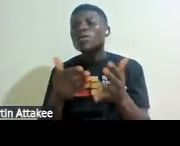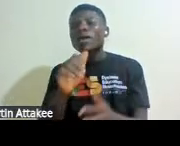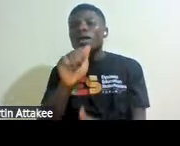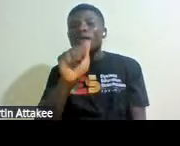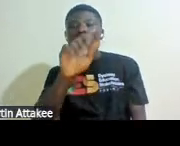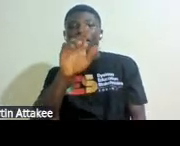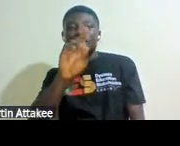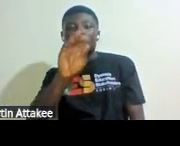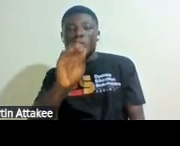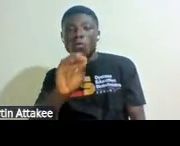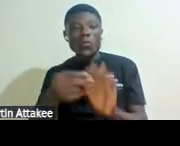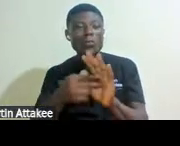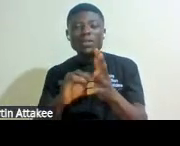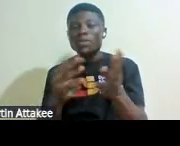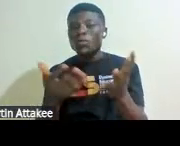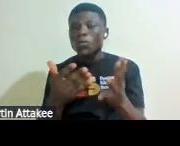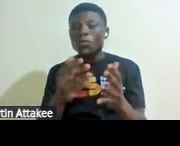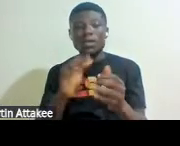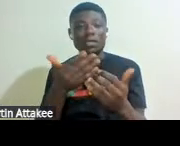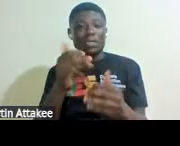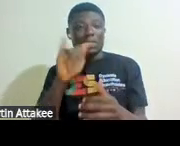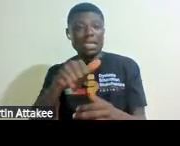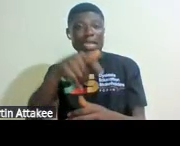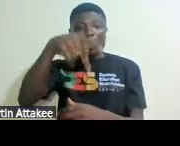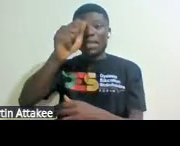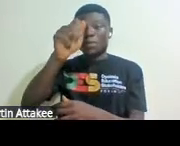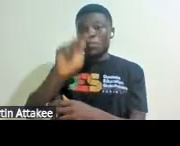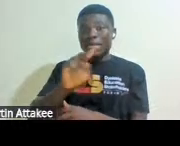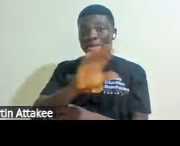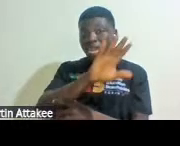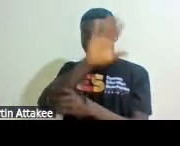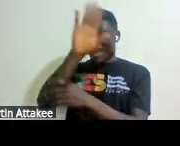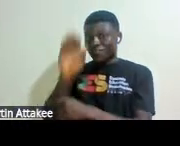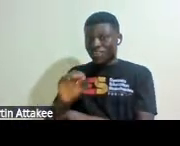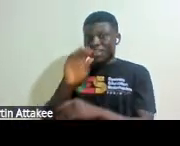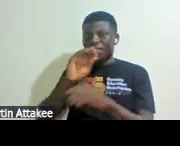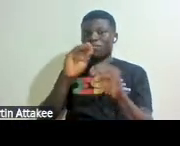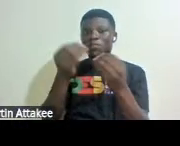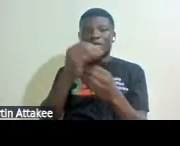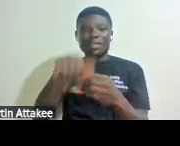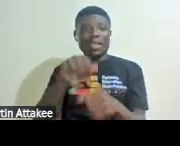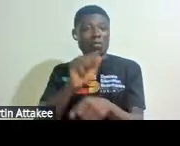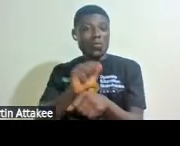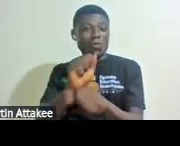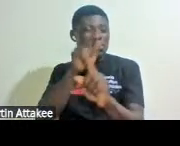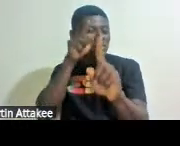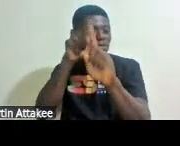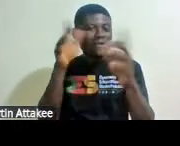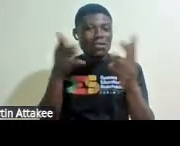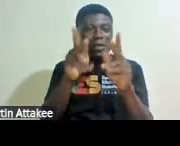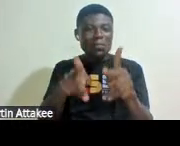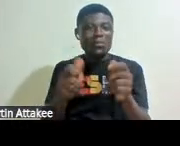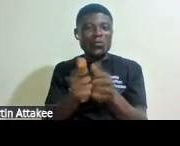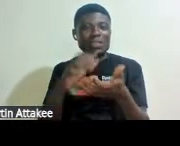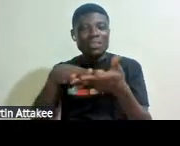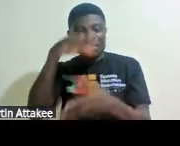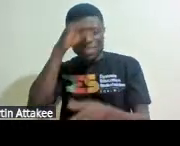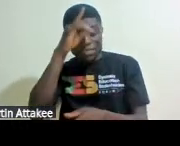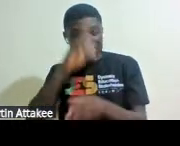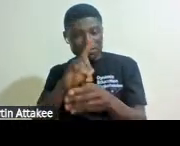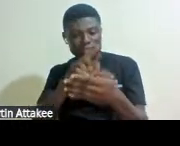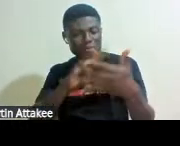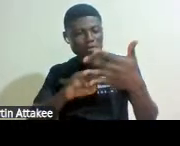So ADO is a Pan-African organisation working to ensure that people with dyslexia and related